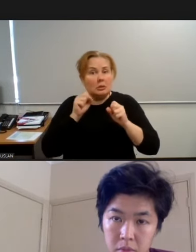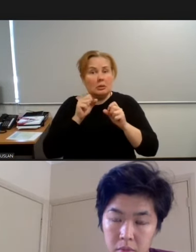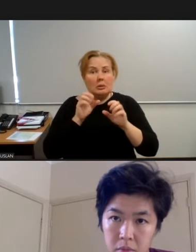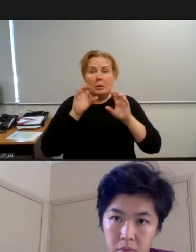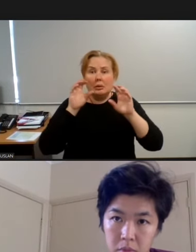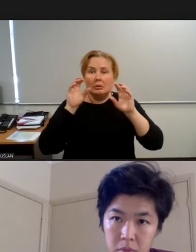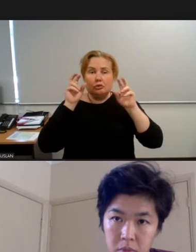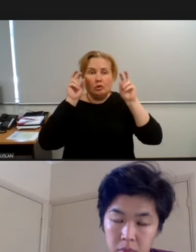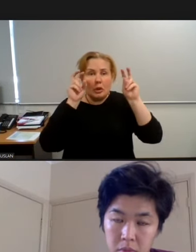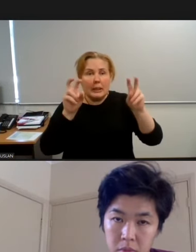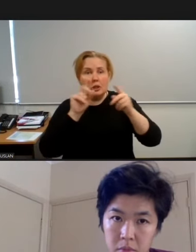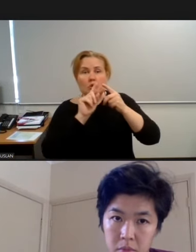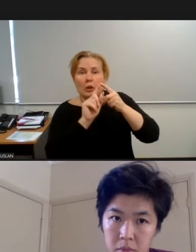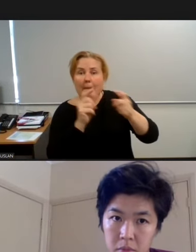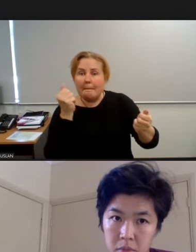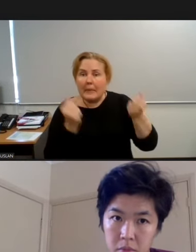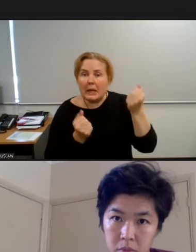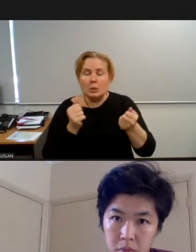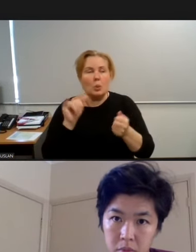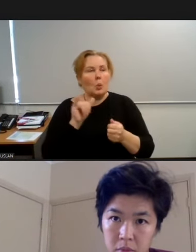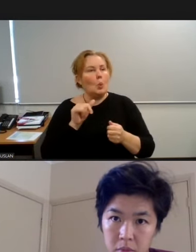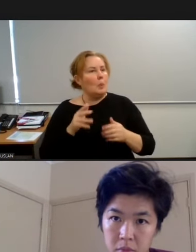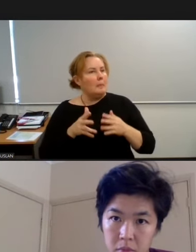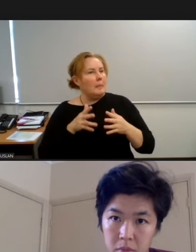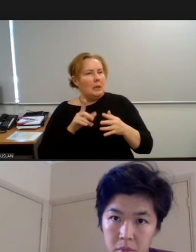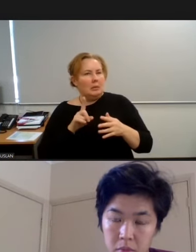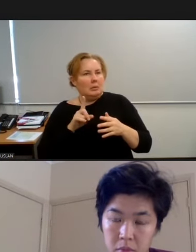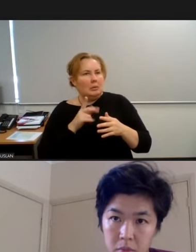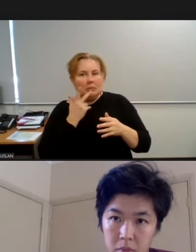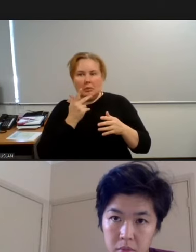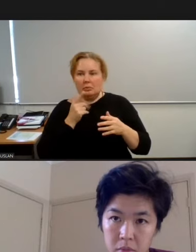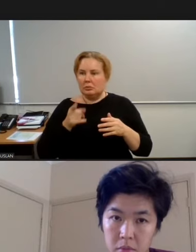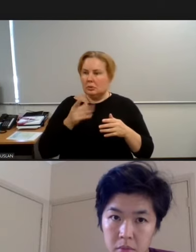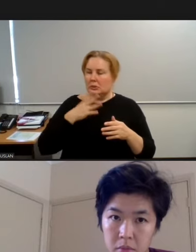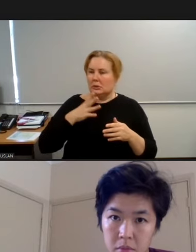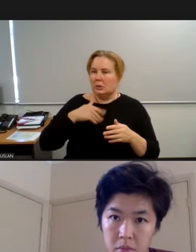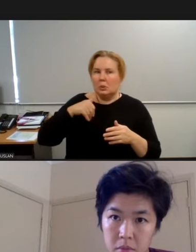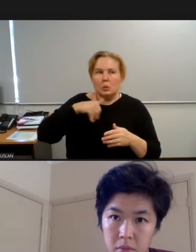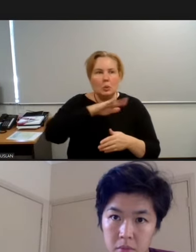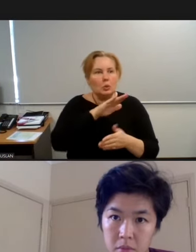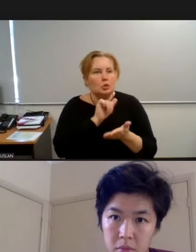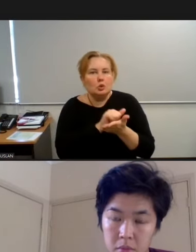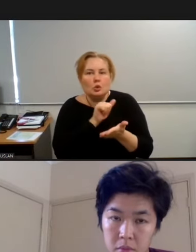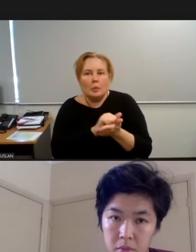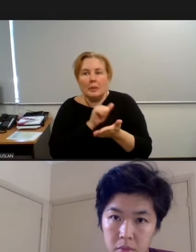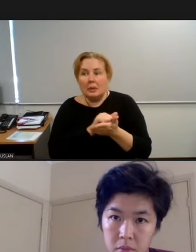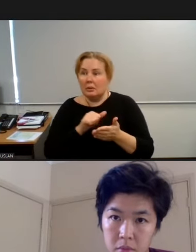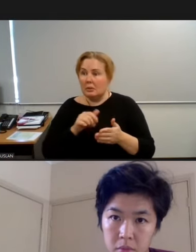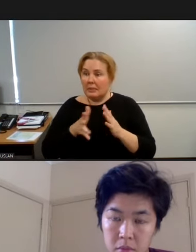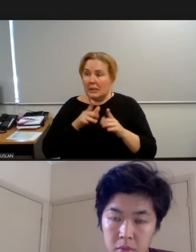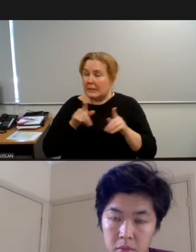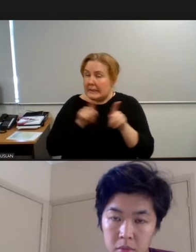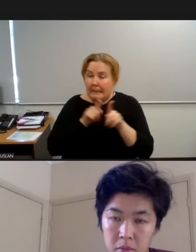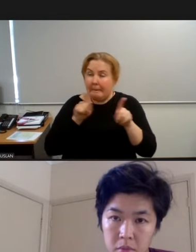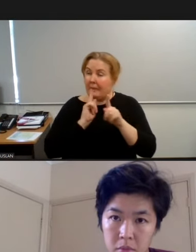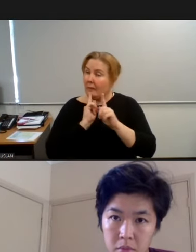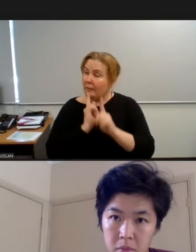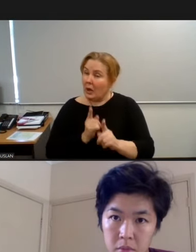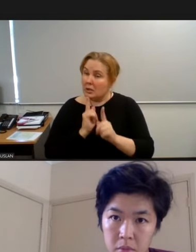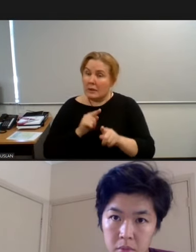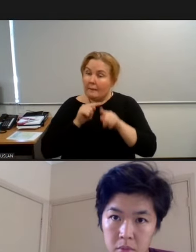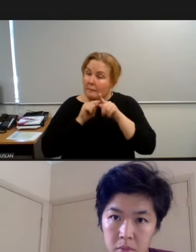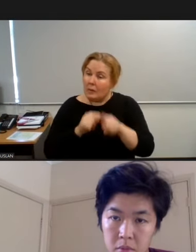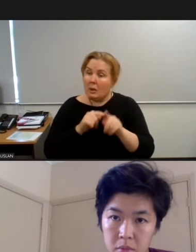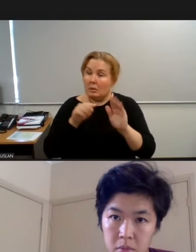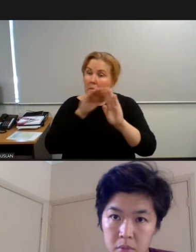supermarket, for example? Is it the same advice that you've just given there if you're, you know, just going out to do your shopping, or is it sort of particular advice?